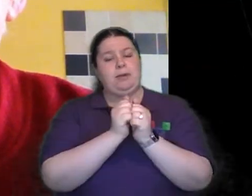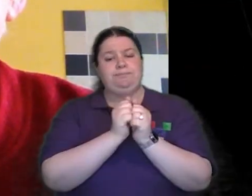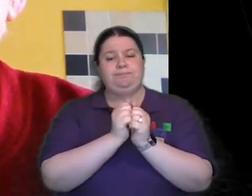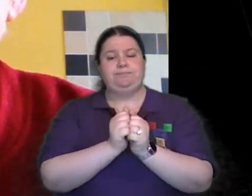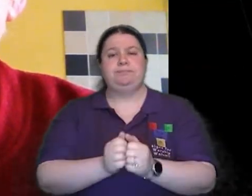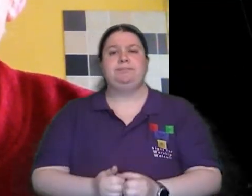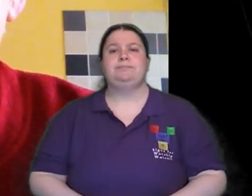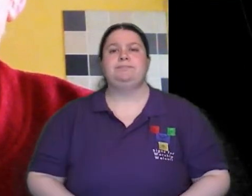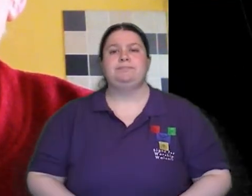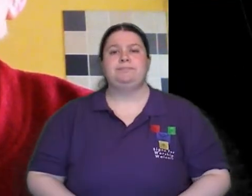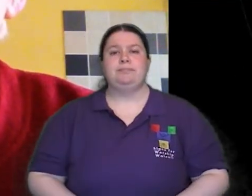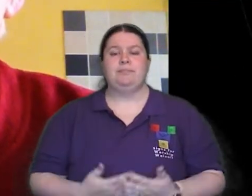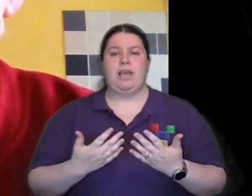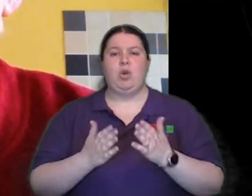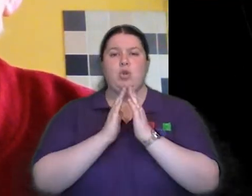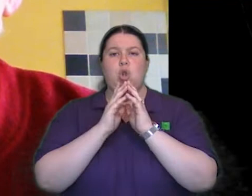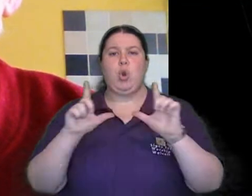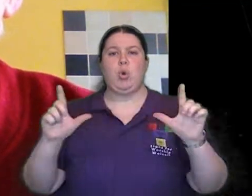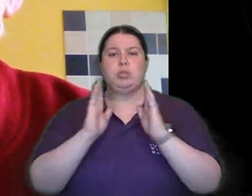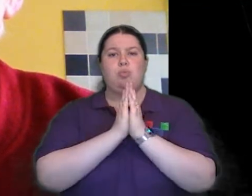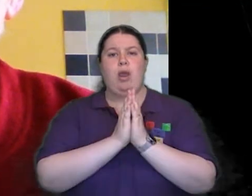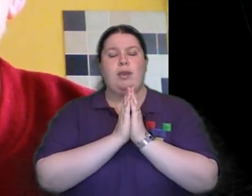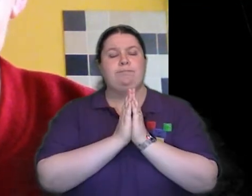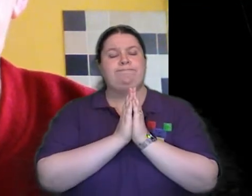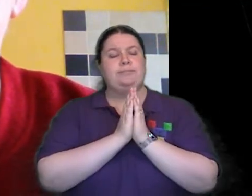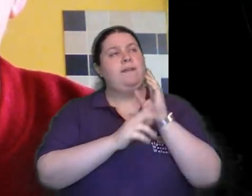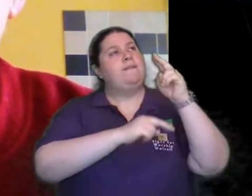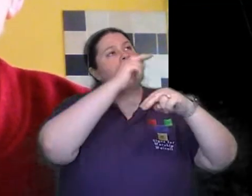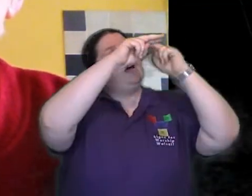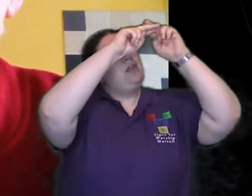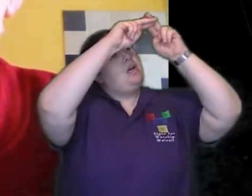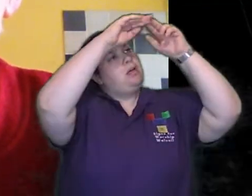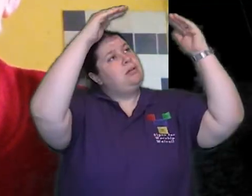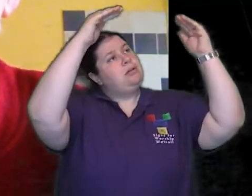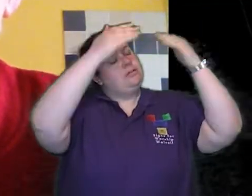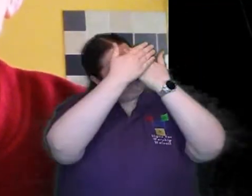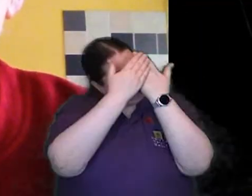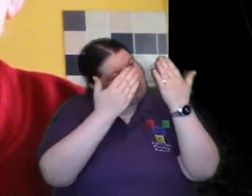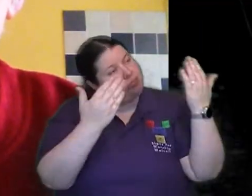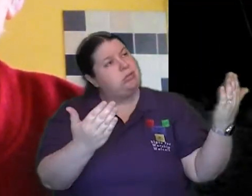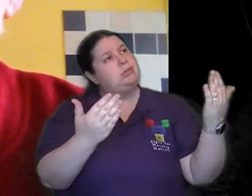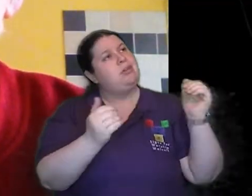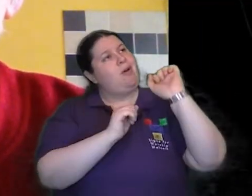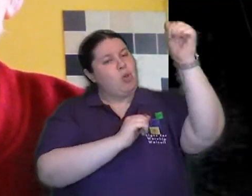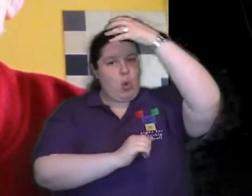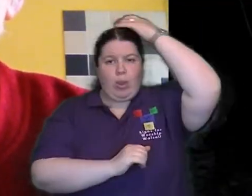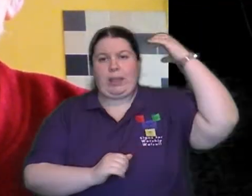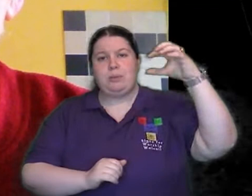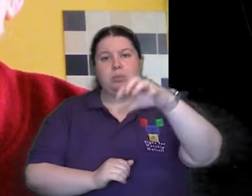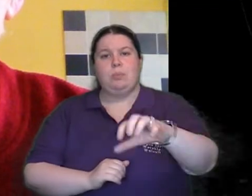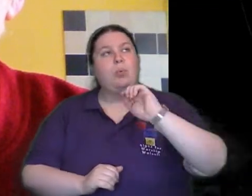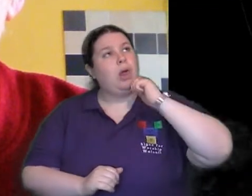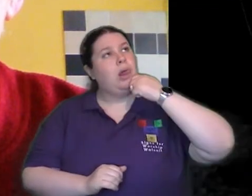Amen. And we finish with the Lord's Prayer. Our Father in heaven, hallowed be your